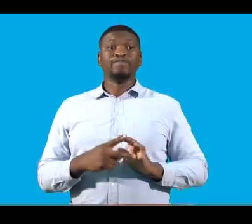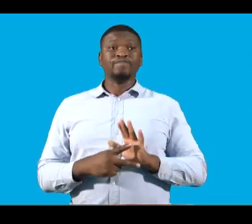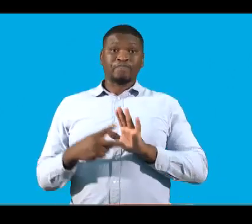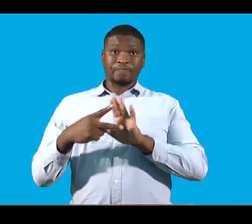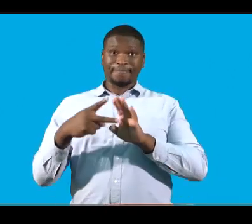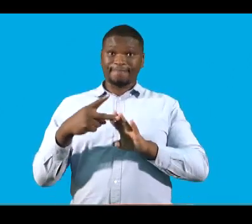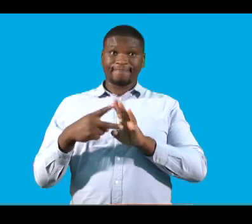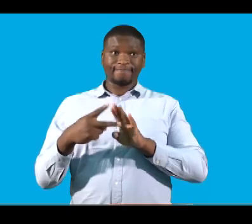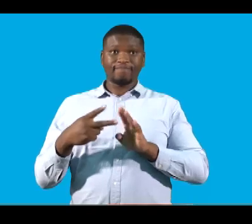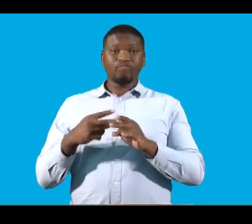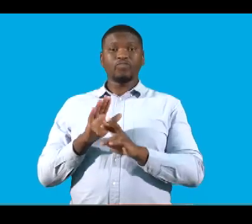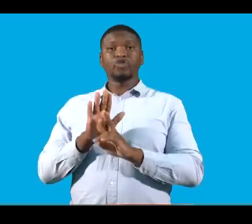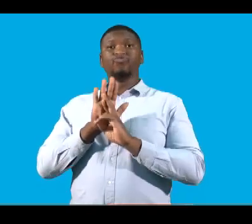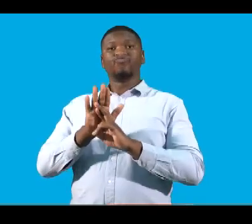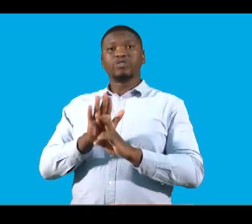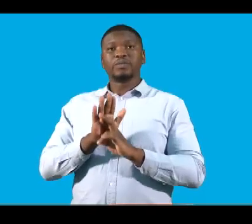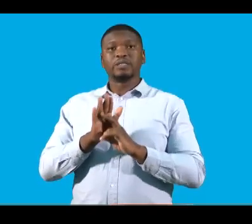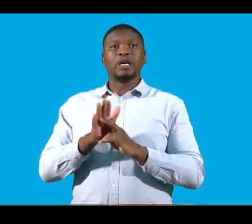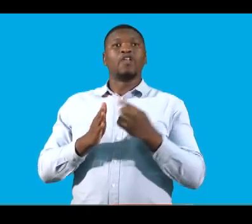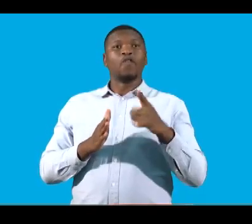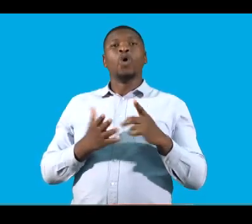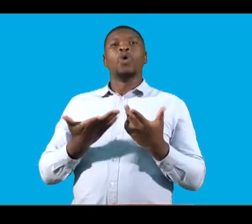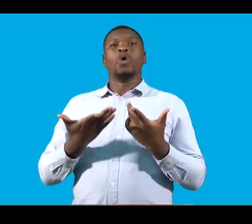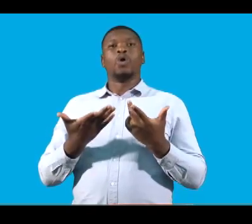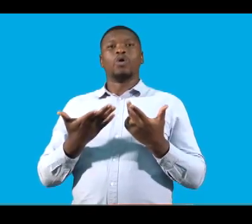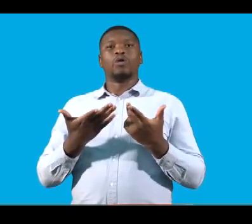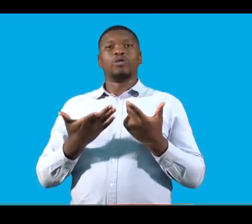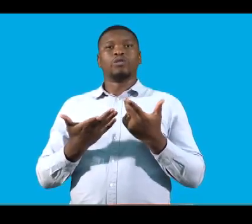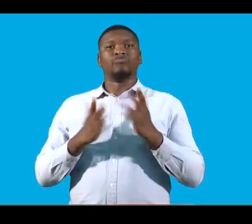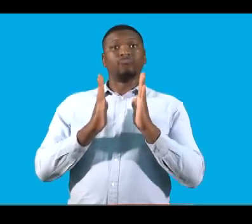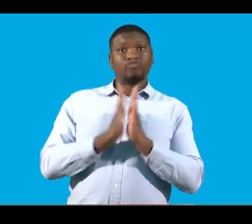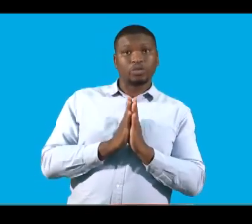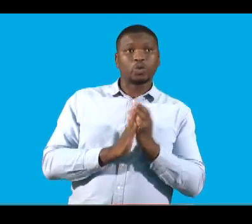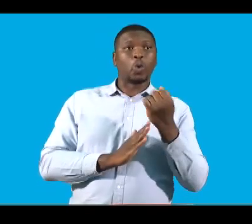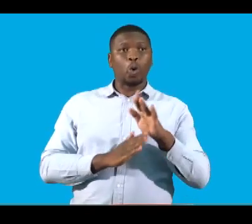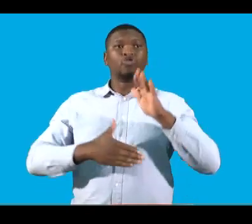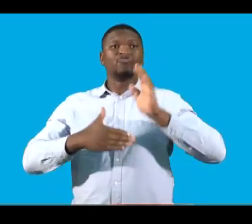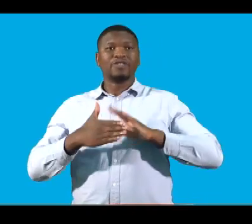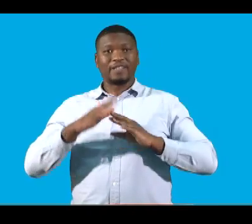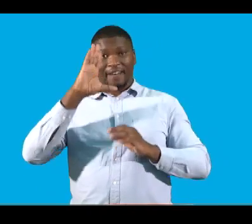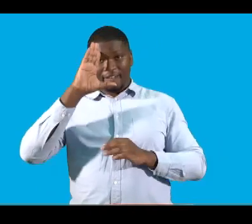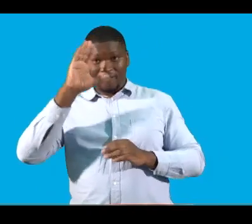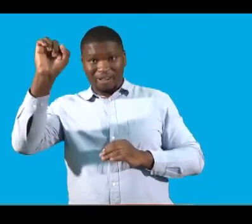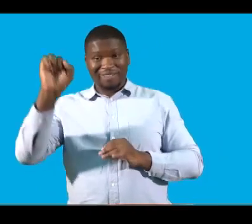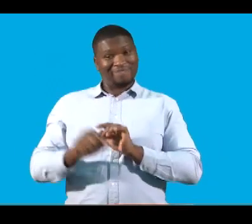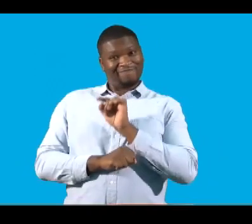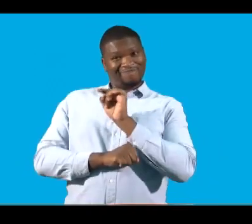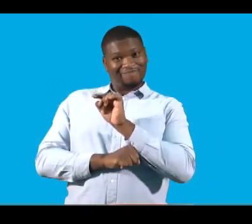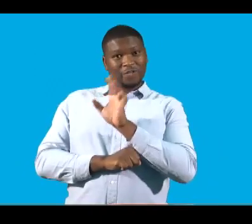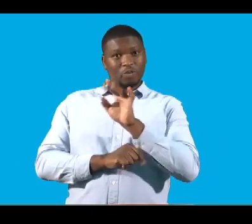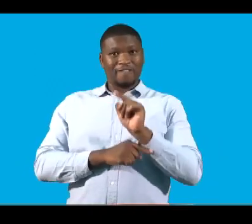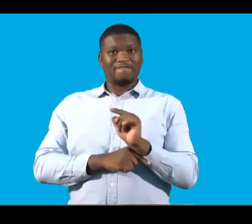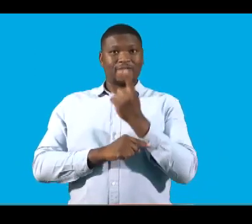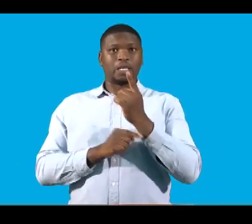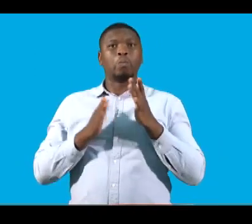be. The two Mr. Kumars represent the merging of science and religion, or reason and faith. So